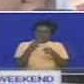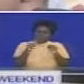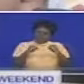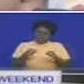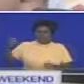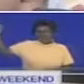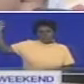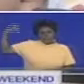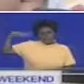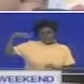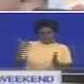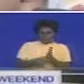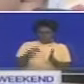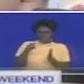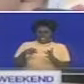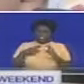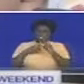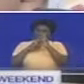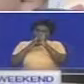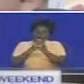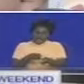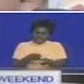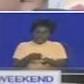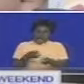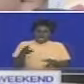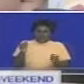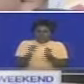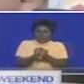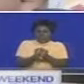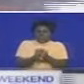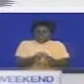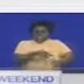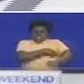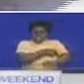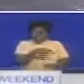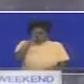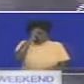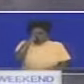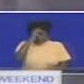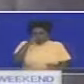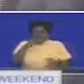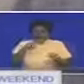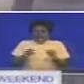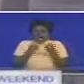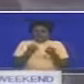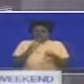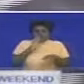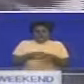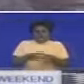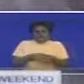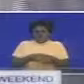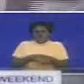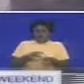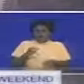This was the initial response by then Police Chief Matthew Itere following the terrorist attack on Arsenal House along Moi Avenue